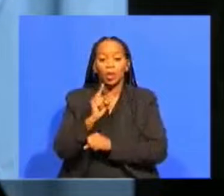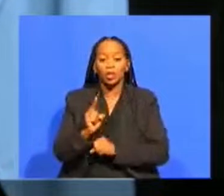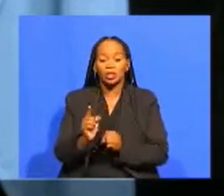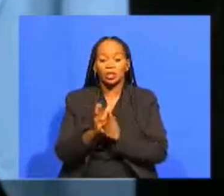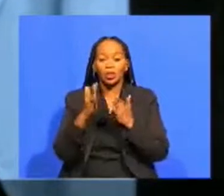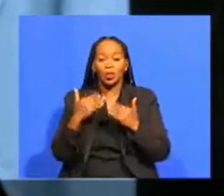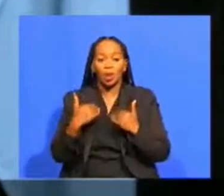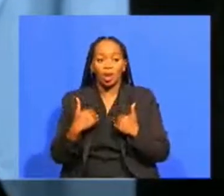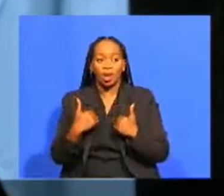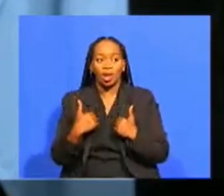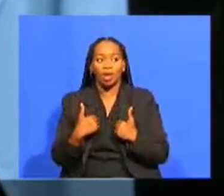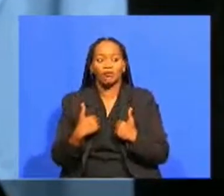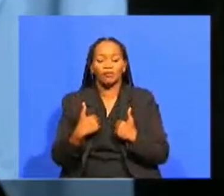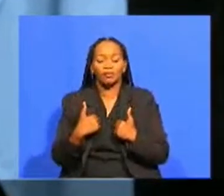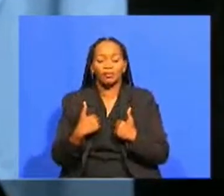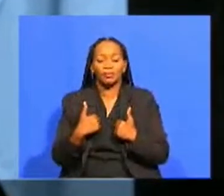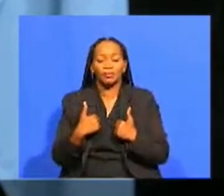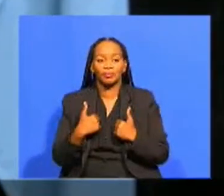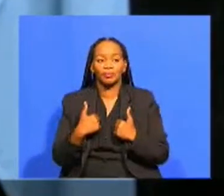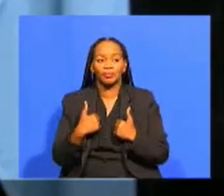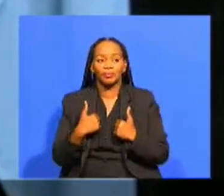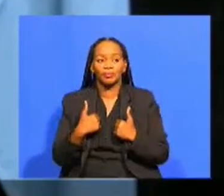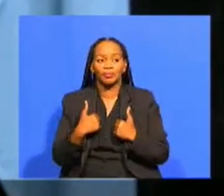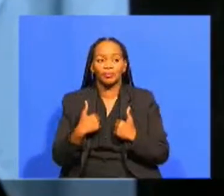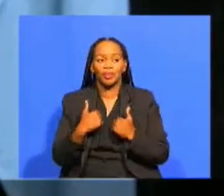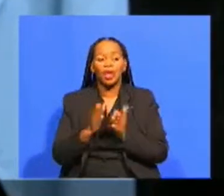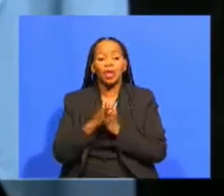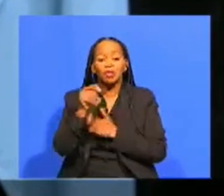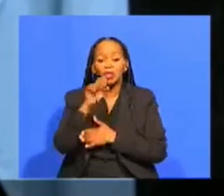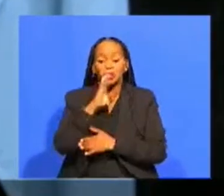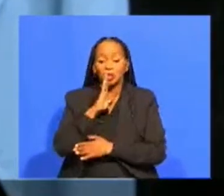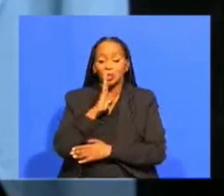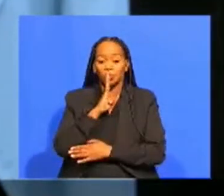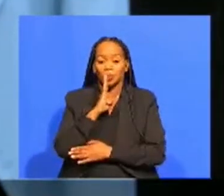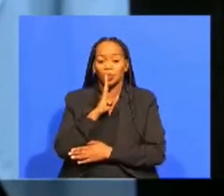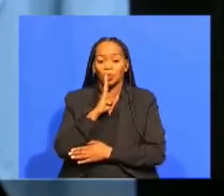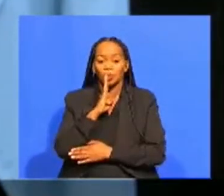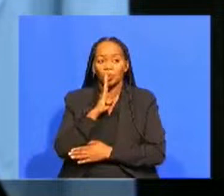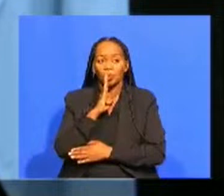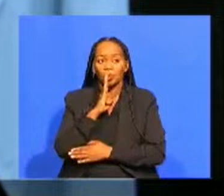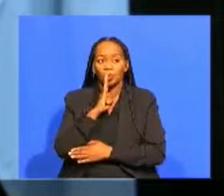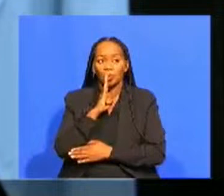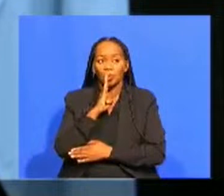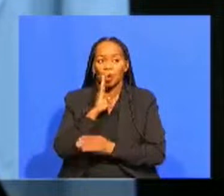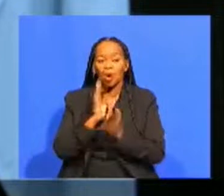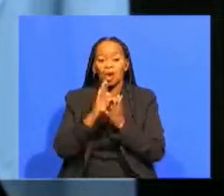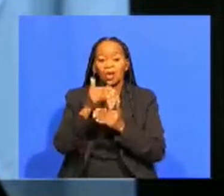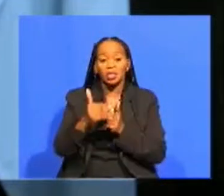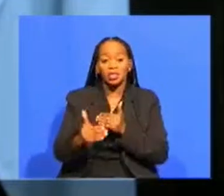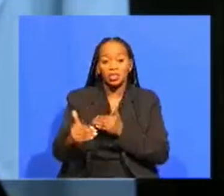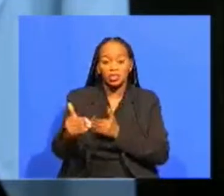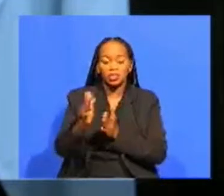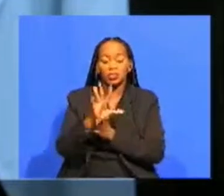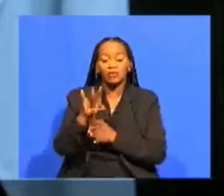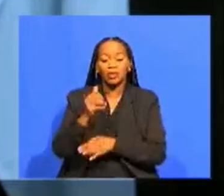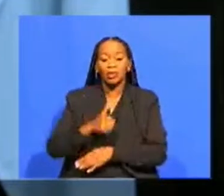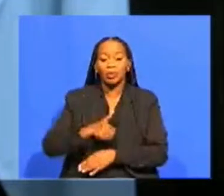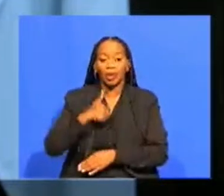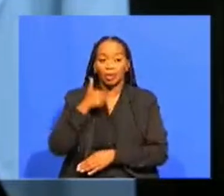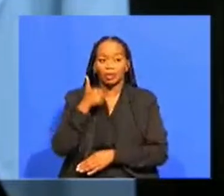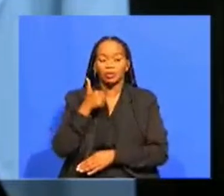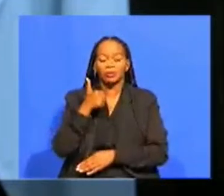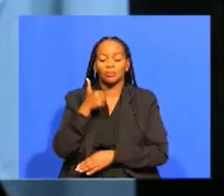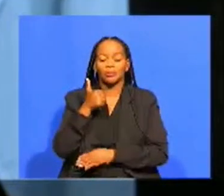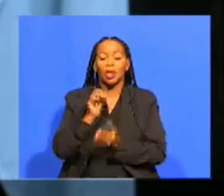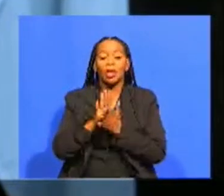have a chance to survive in this new existential space we find ourselves in as a result